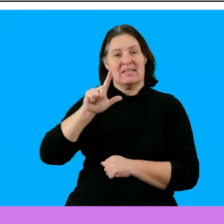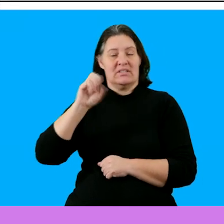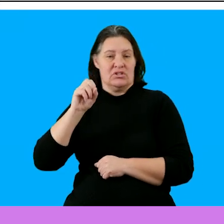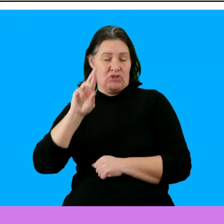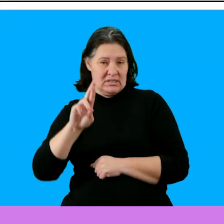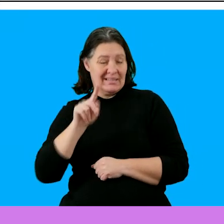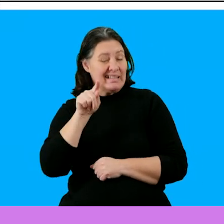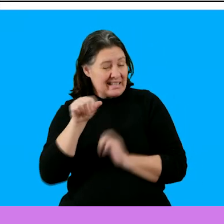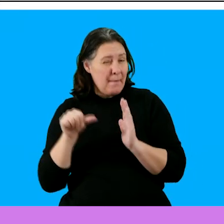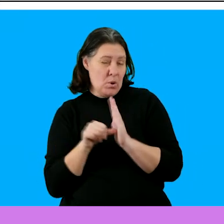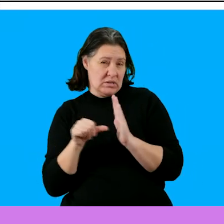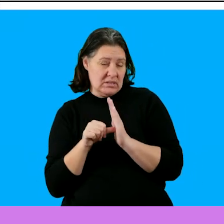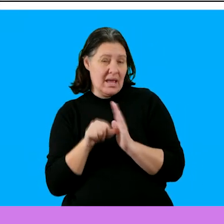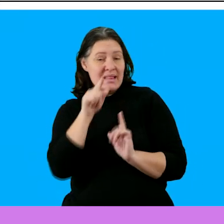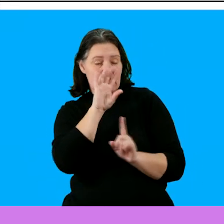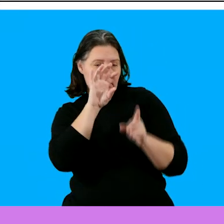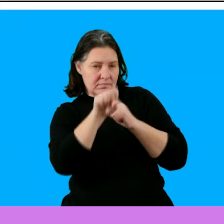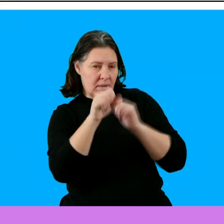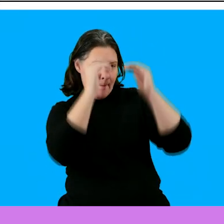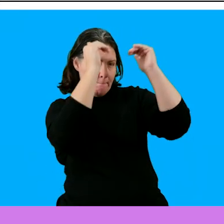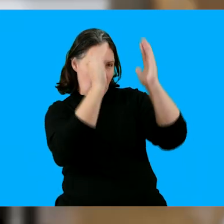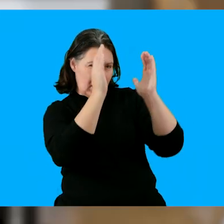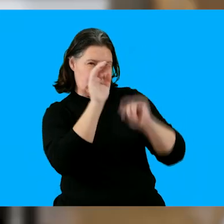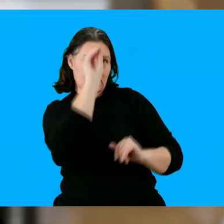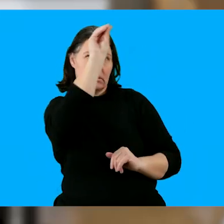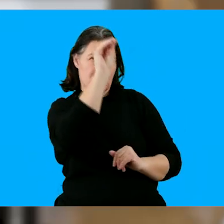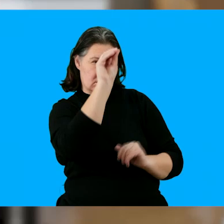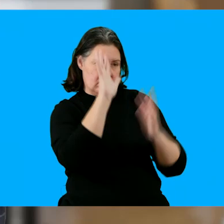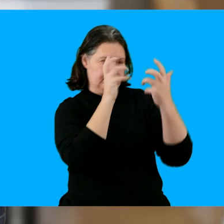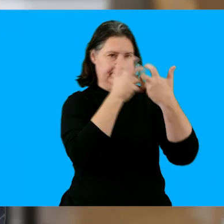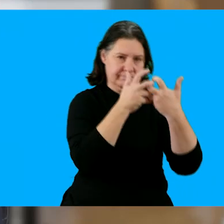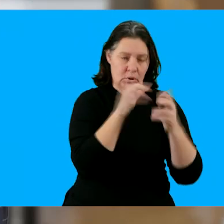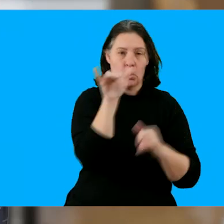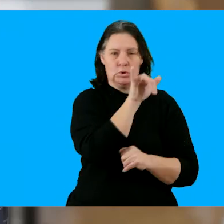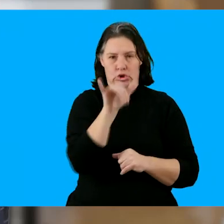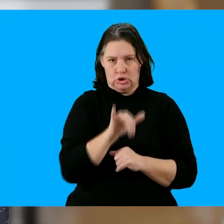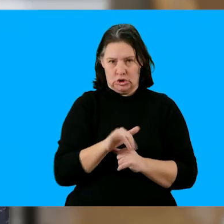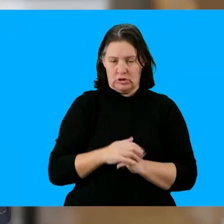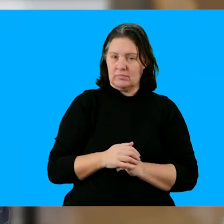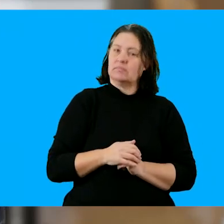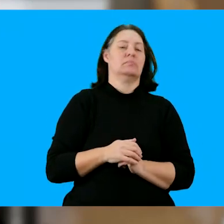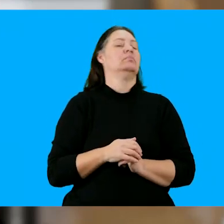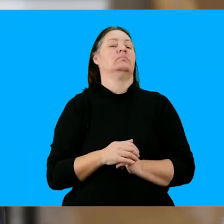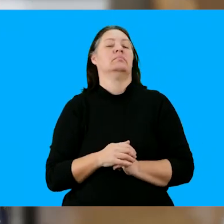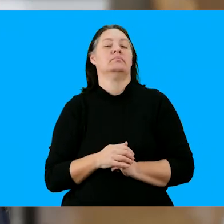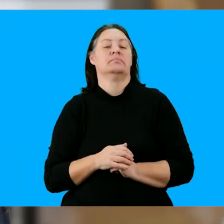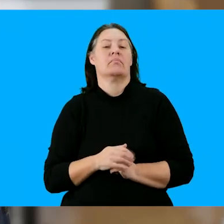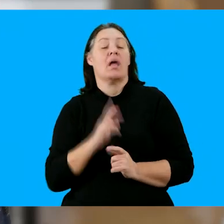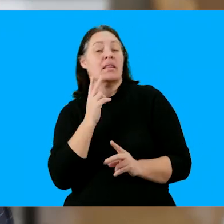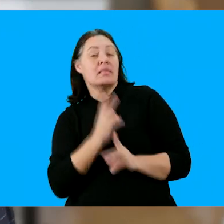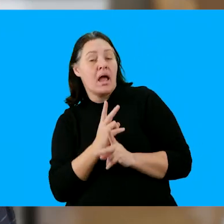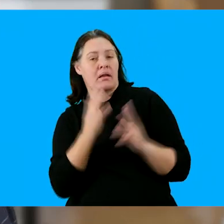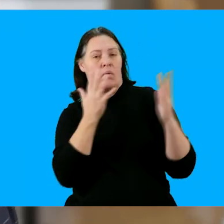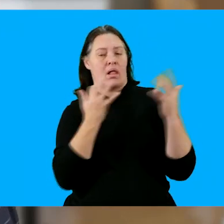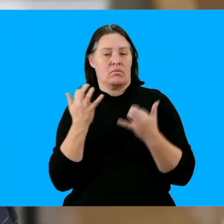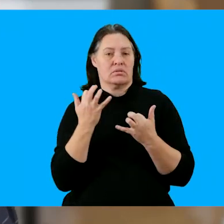210,570 rand. This is very important because this will determine in which tax category, the bracket, we will locate this amount, and